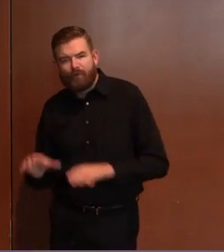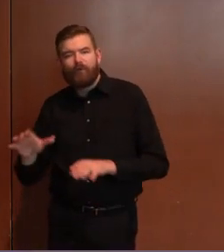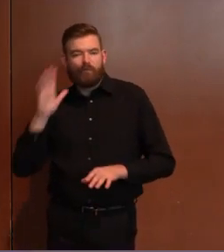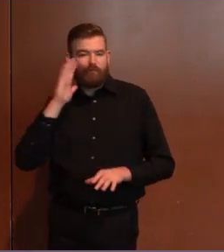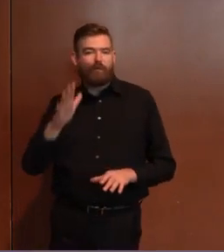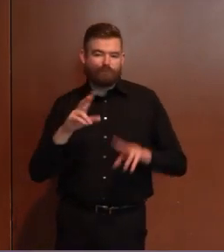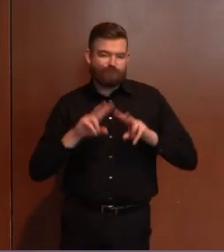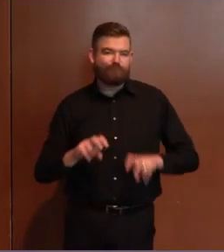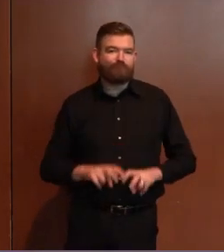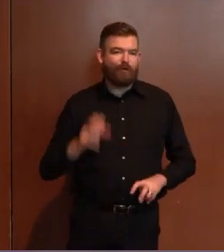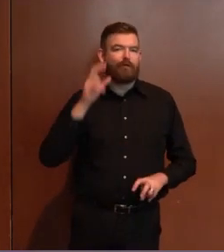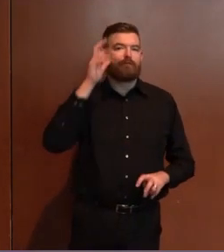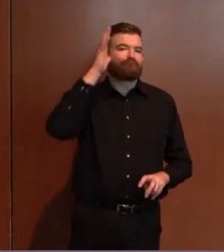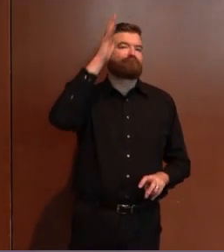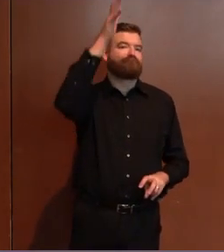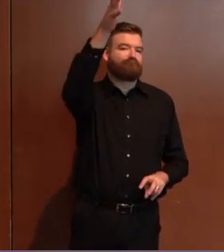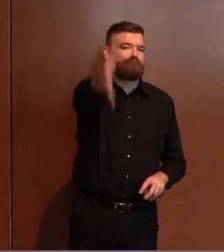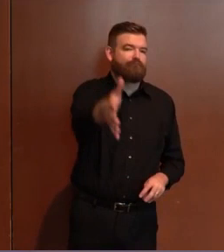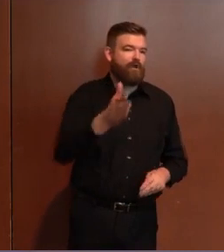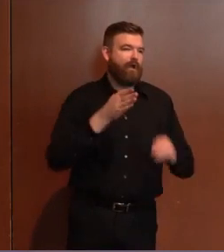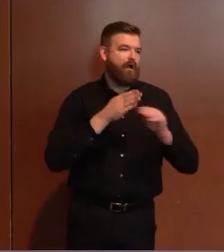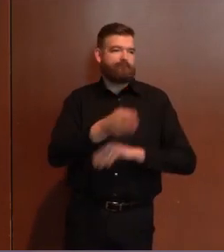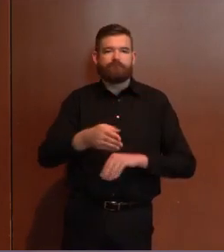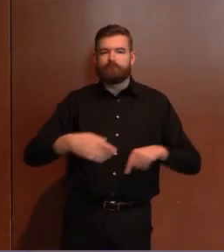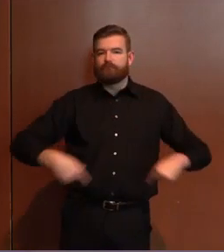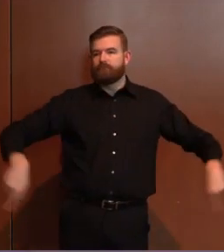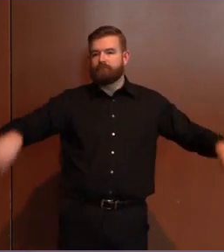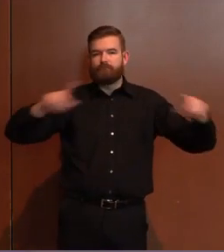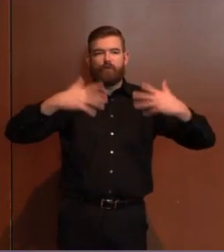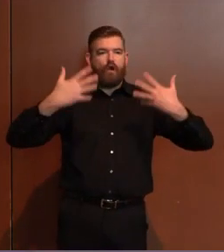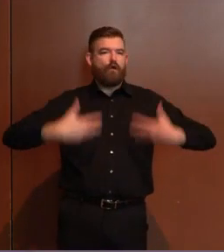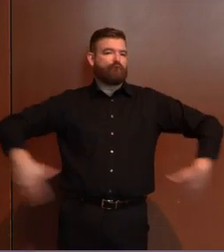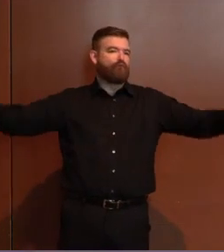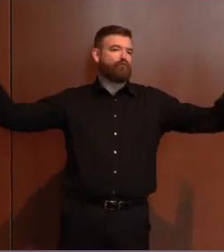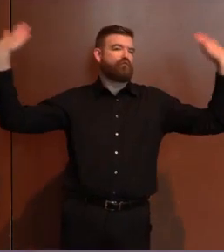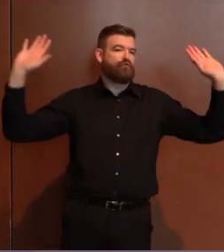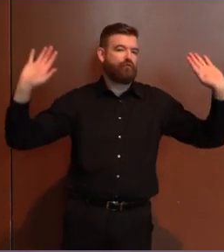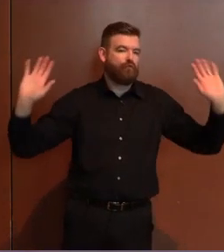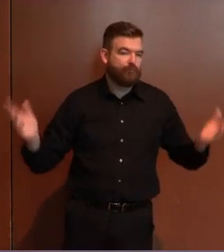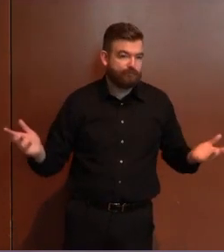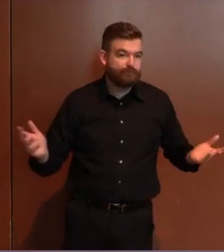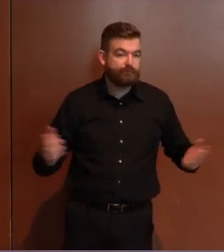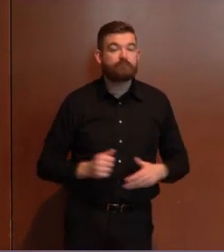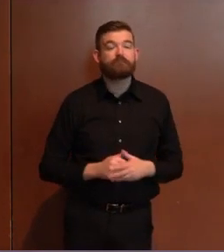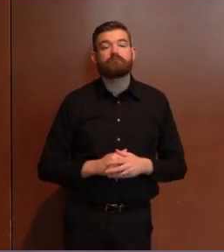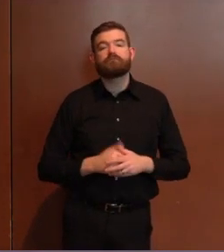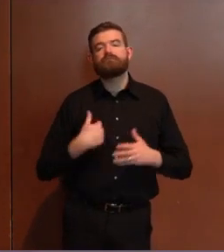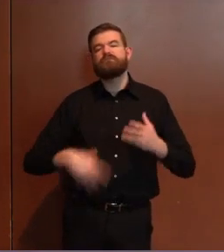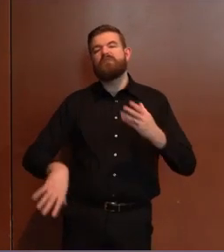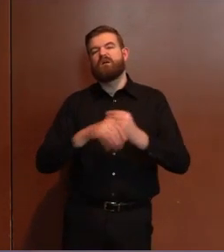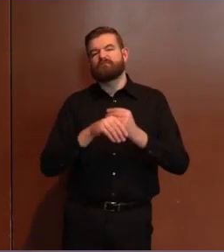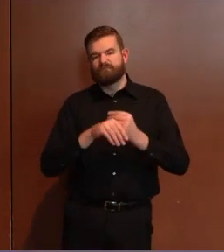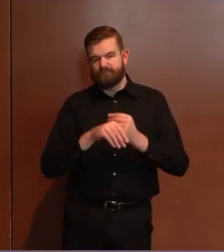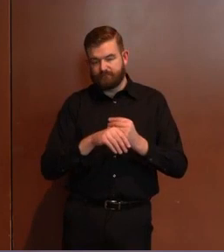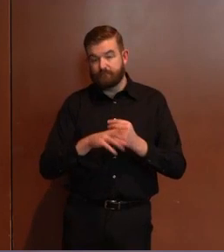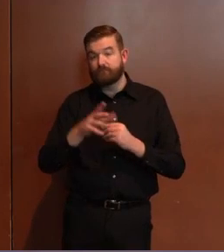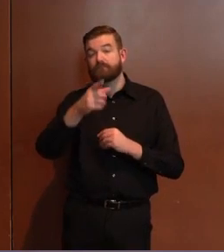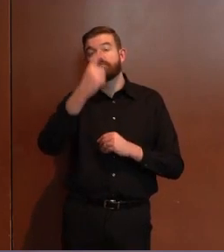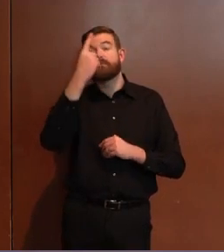that we will do that. And Judy can add any color in a second here. I would just say one of the big lessons in the 1918